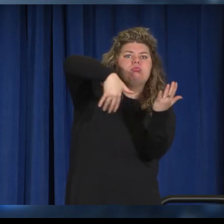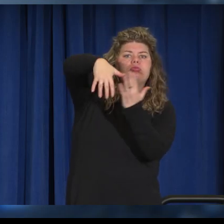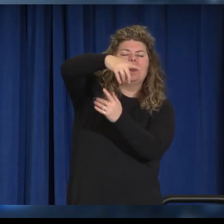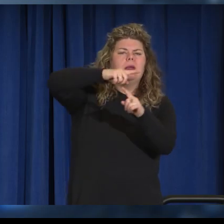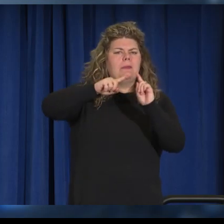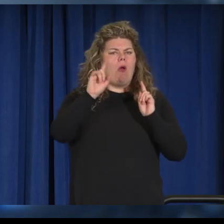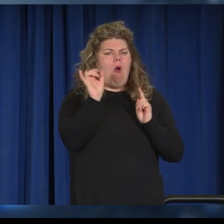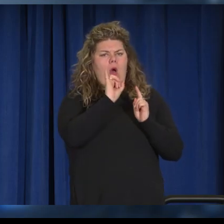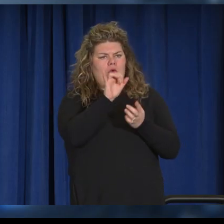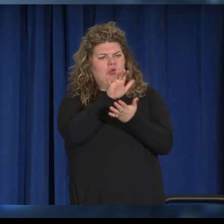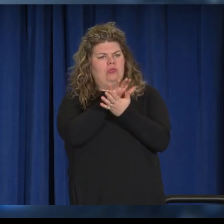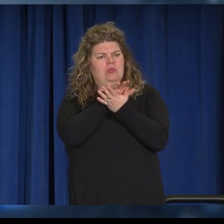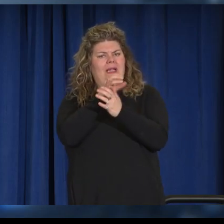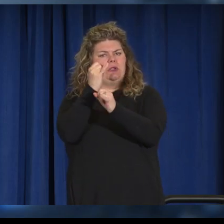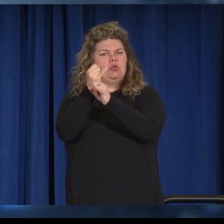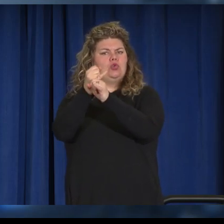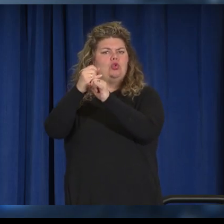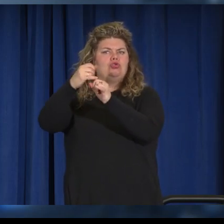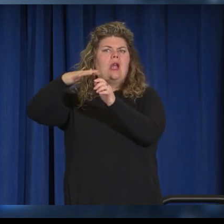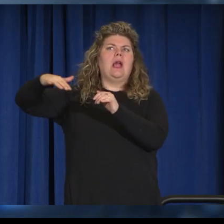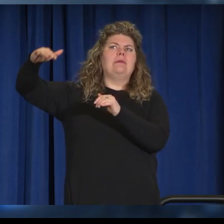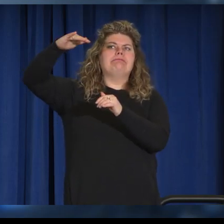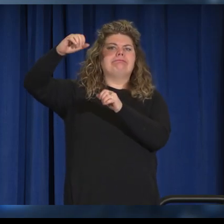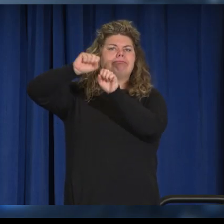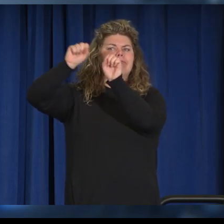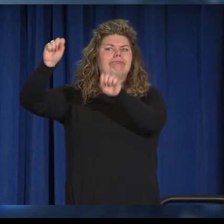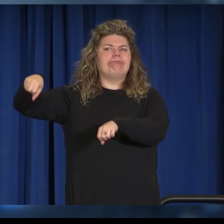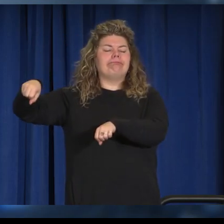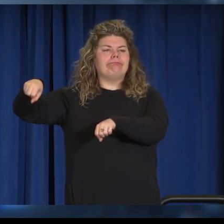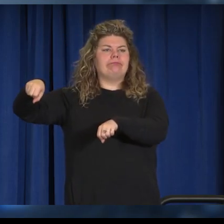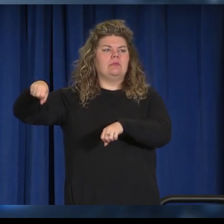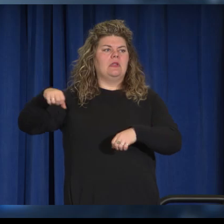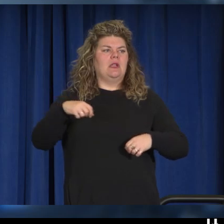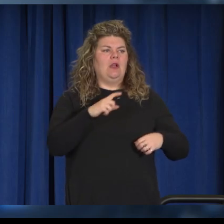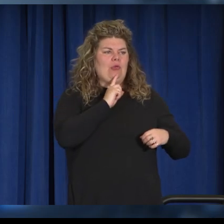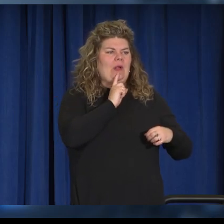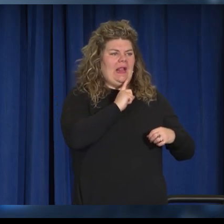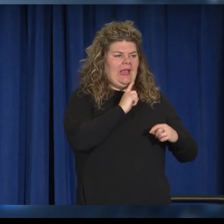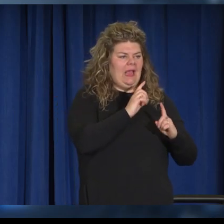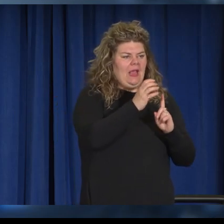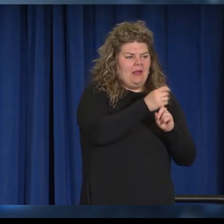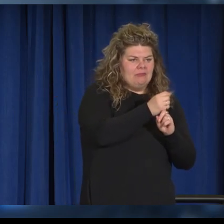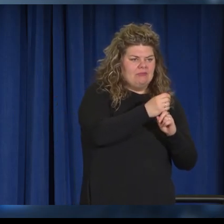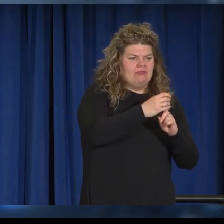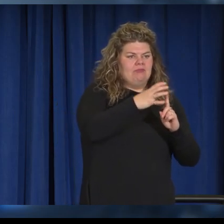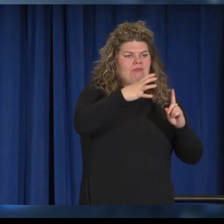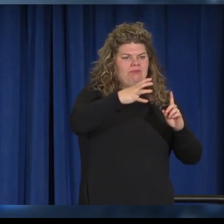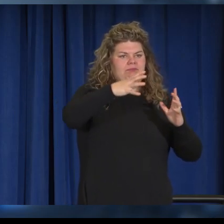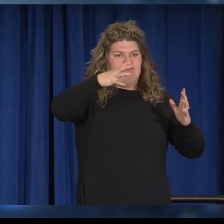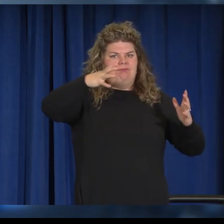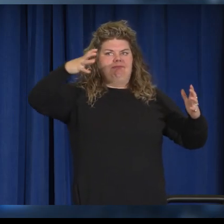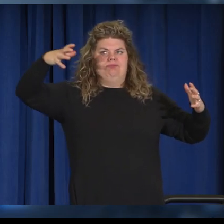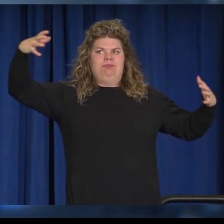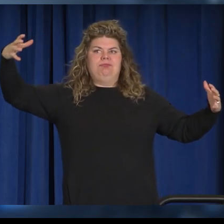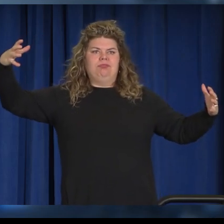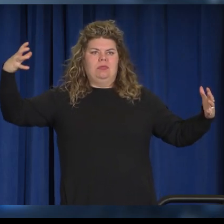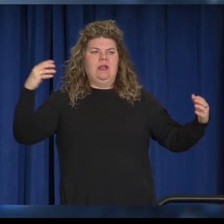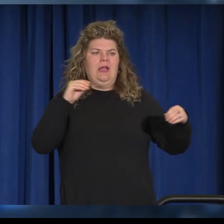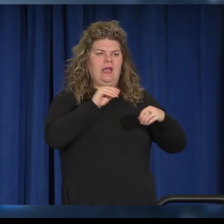at an institutional level. They're all nested within each other. They're all bi-directional in terms of how they influence each